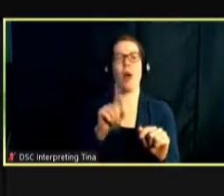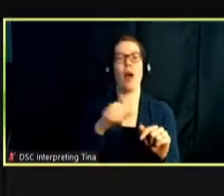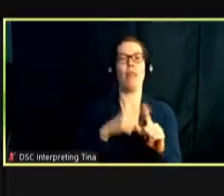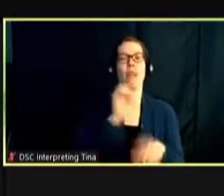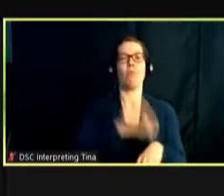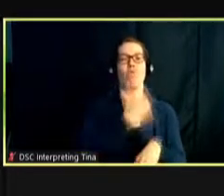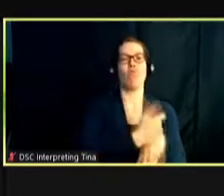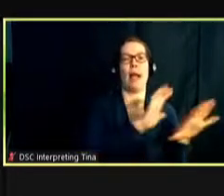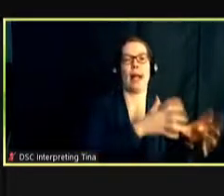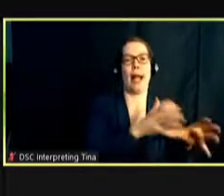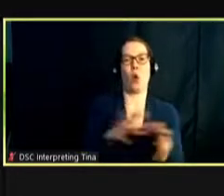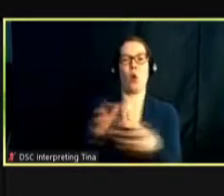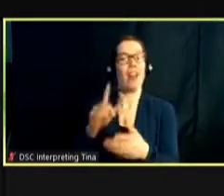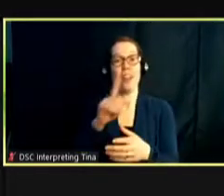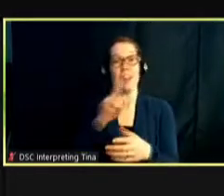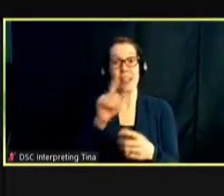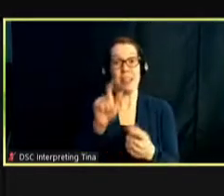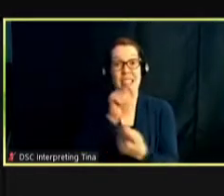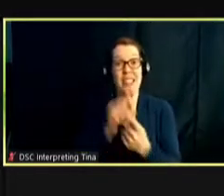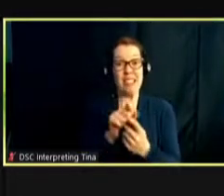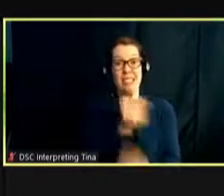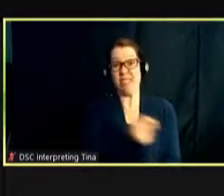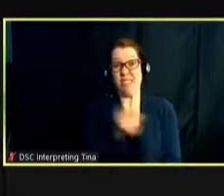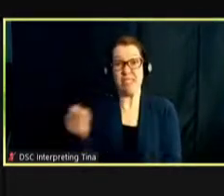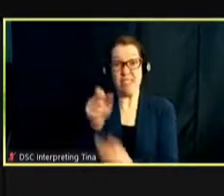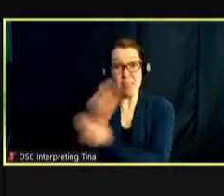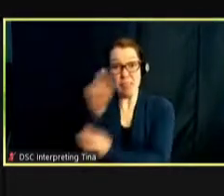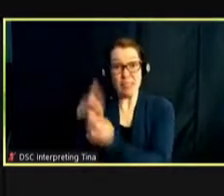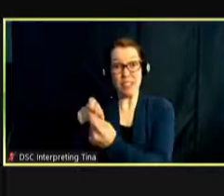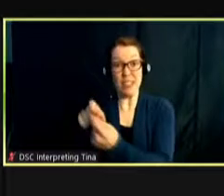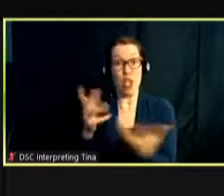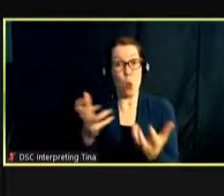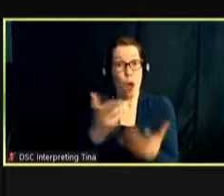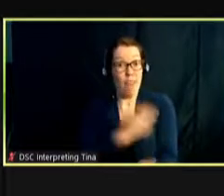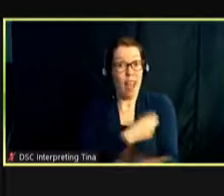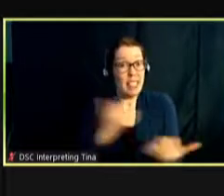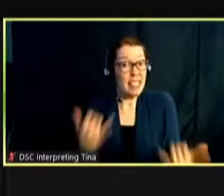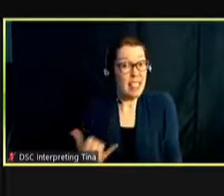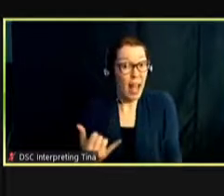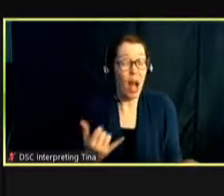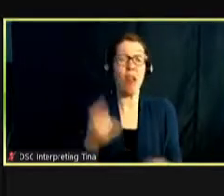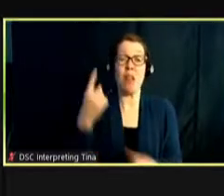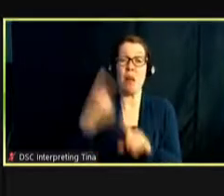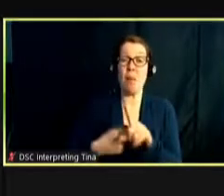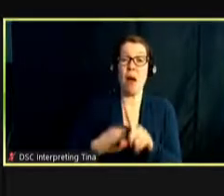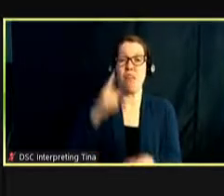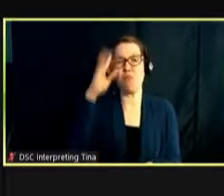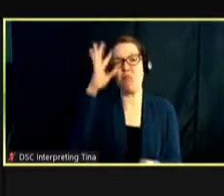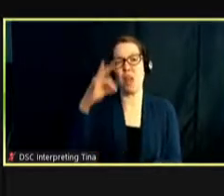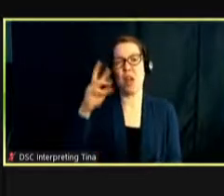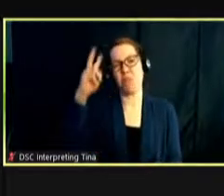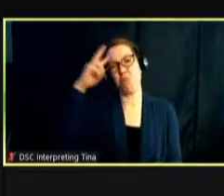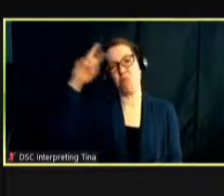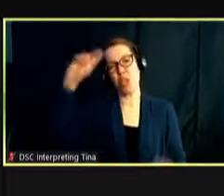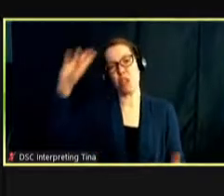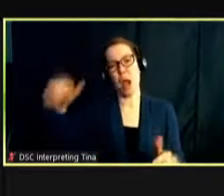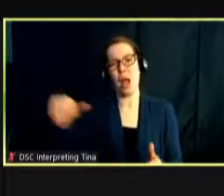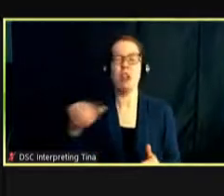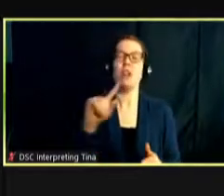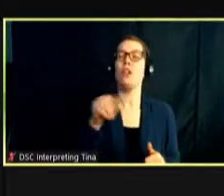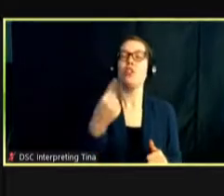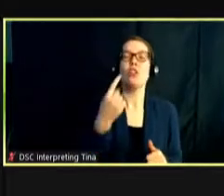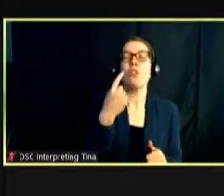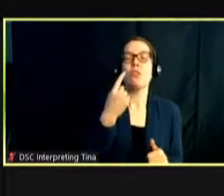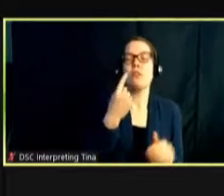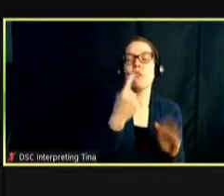you're locked into anything. So if you want the vaccine now, but say maybe, you know, a month from now, you don't want it, just because you're registered doesn't mean that